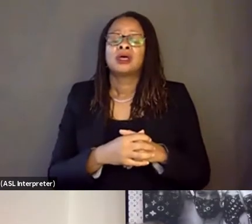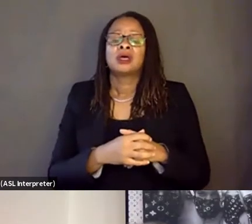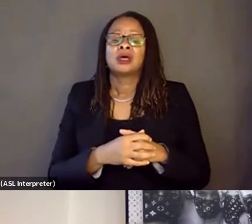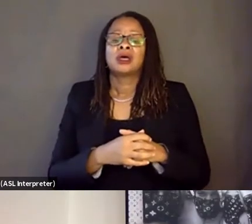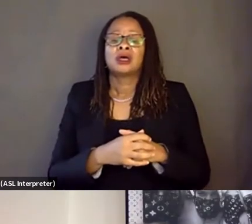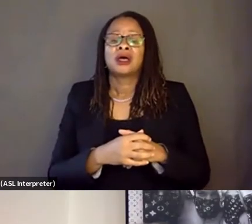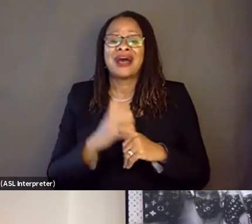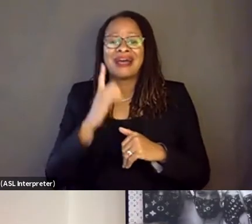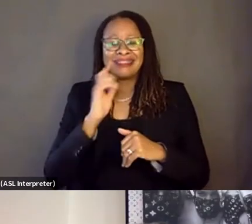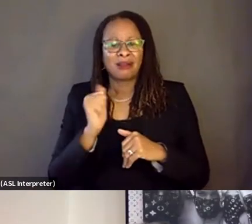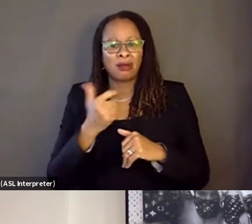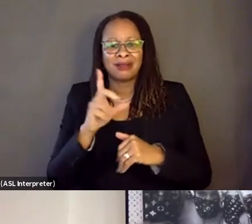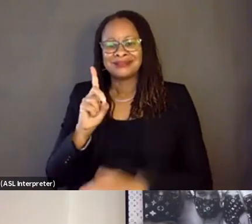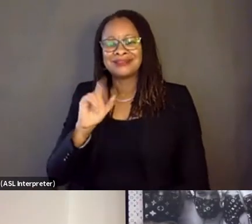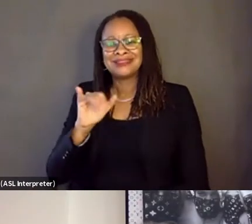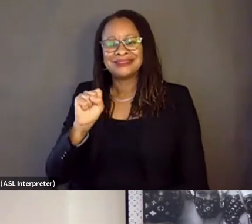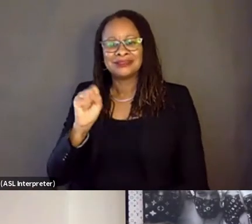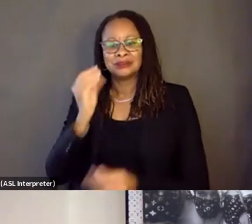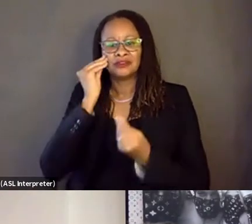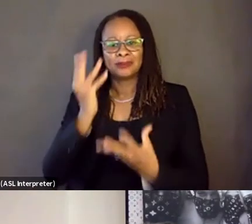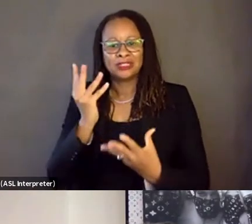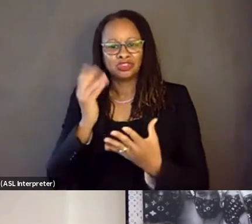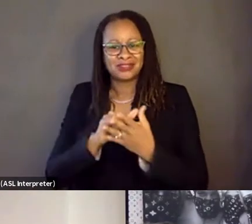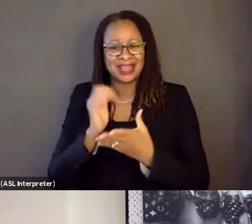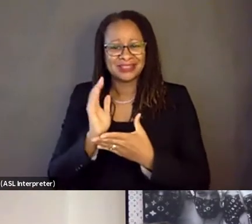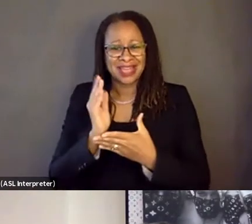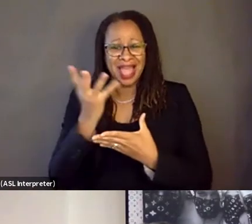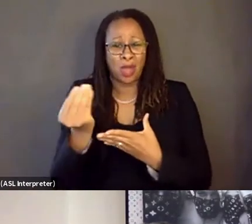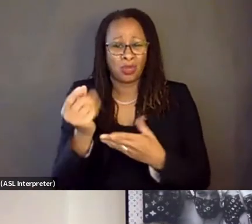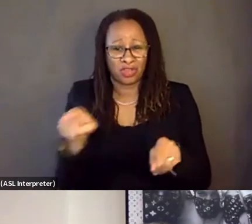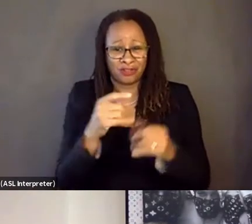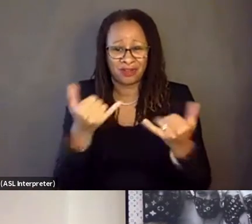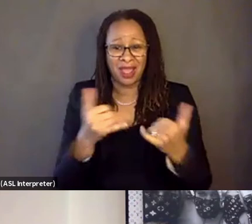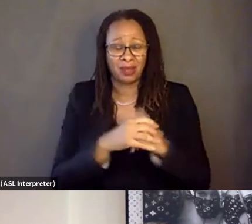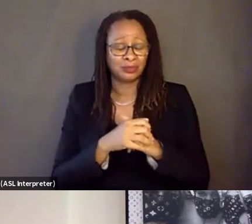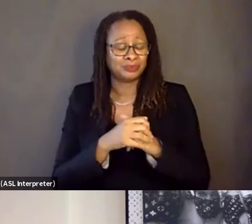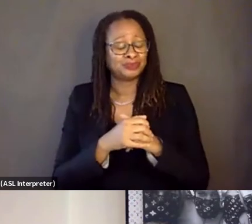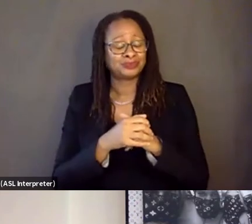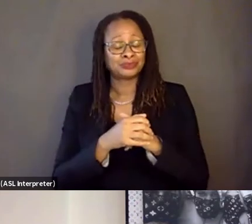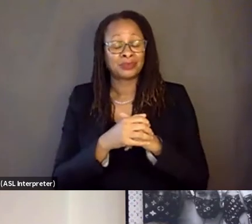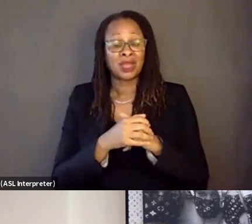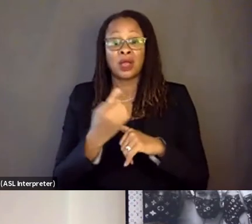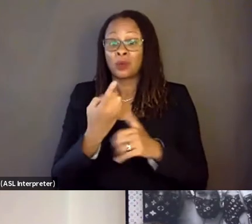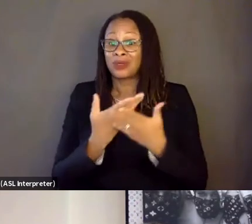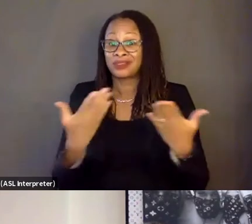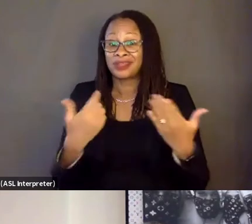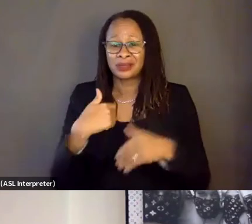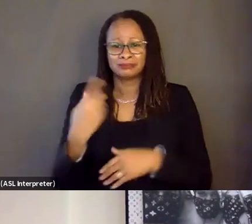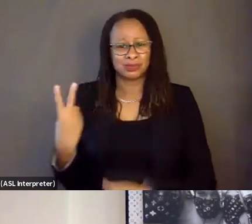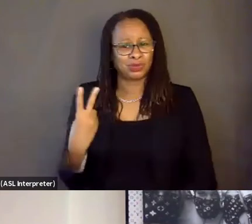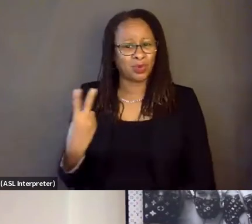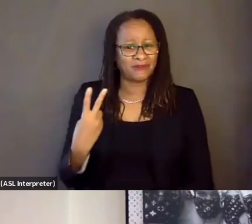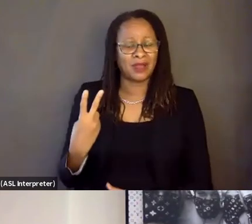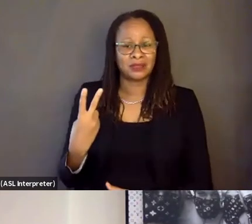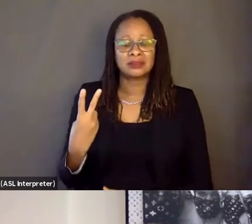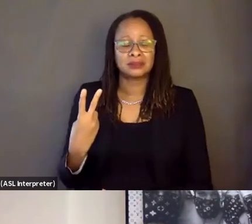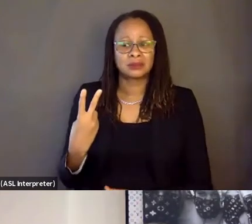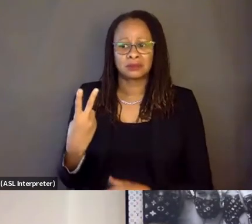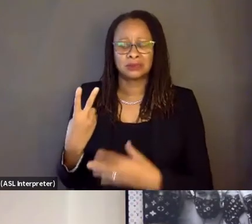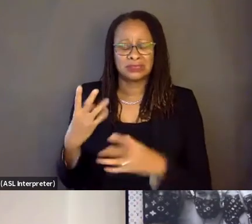the disinformation that's out there, one of the things that, you know, Liz and I spent a lot of time on was fact